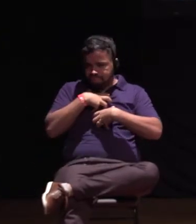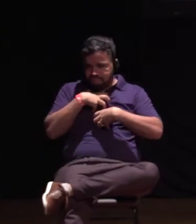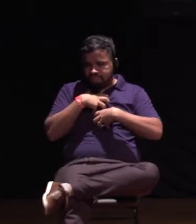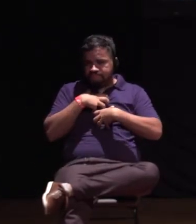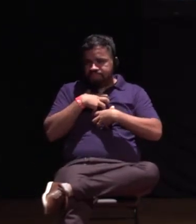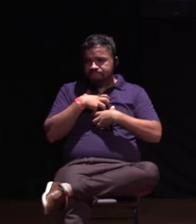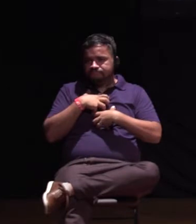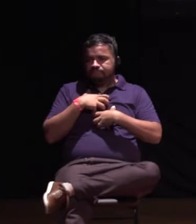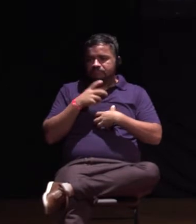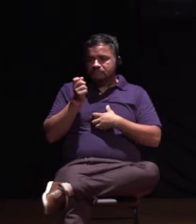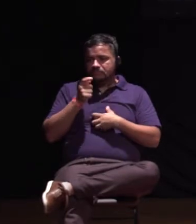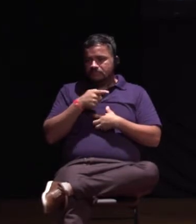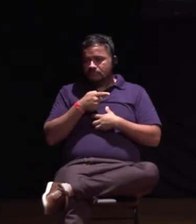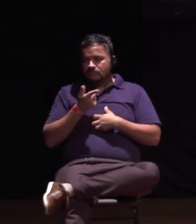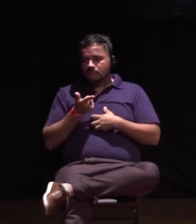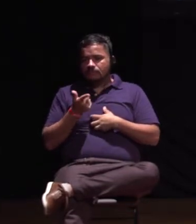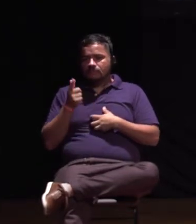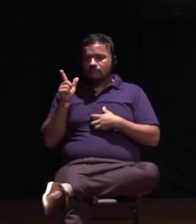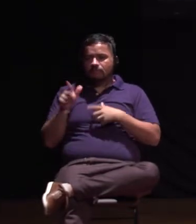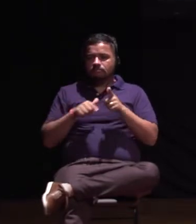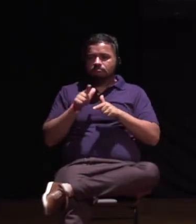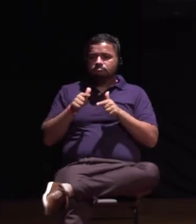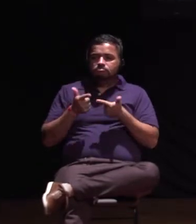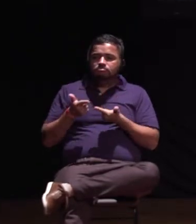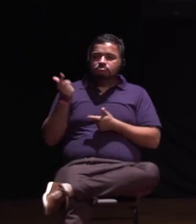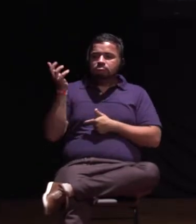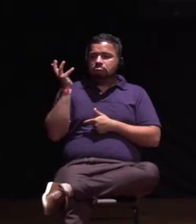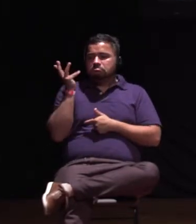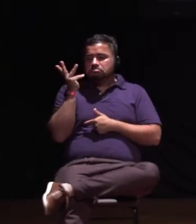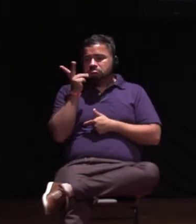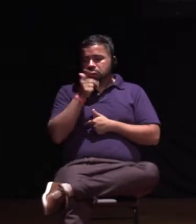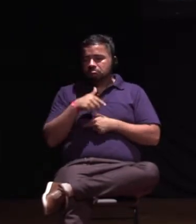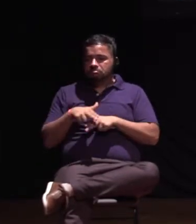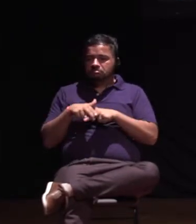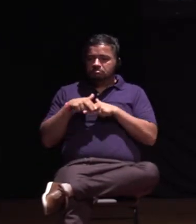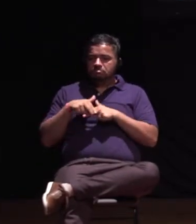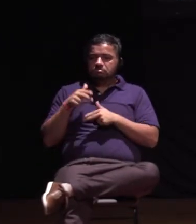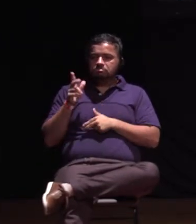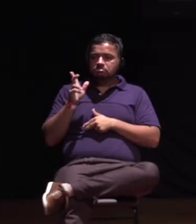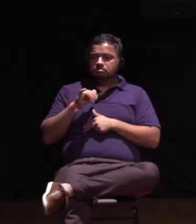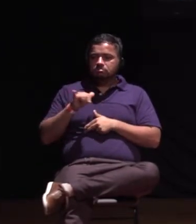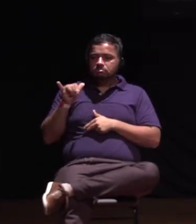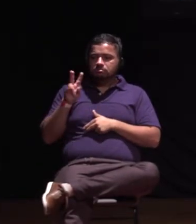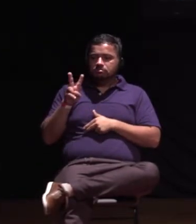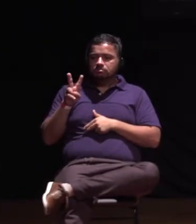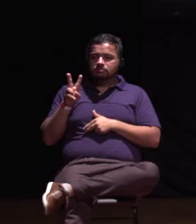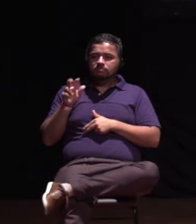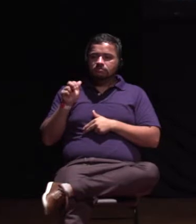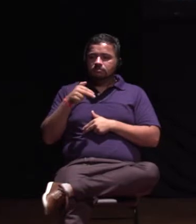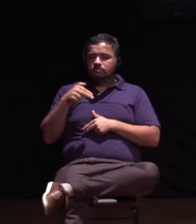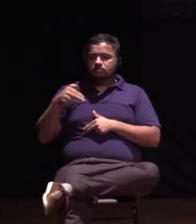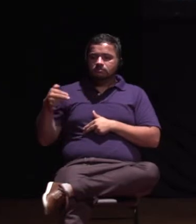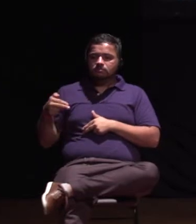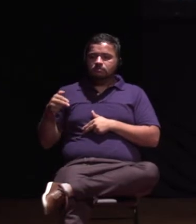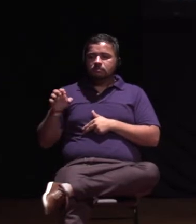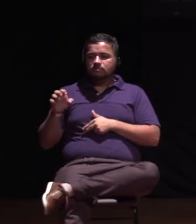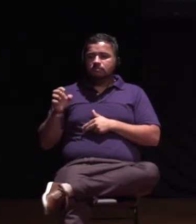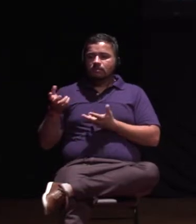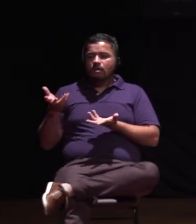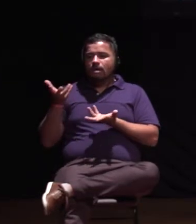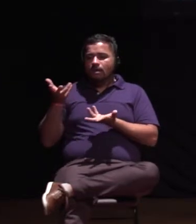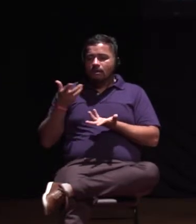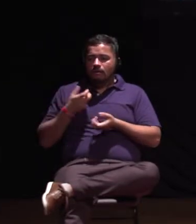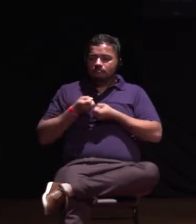wanted to like make a manifesto, which she has done, you know, when she wants to make a manifesto, she writes a manifesto. The manifesto in dance